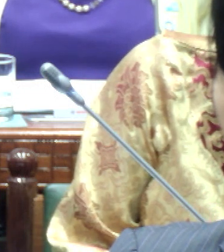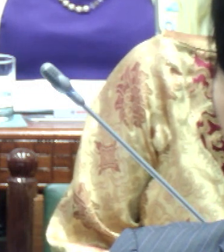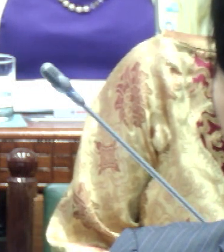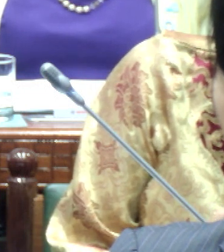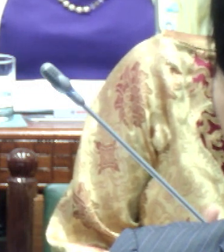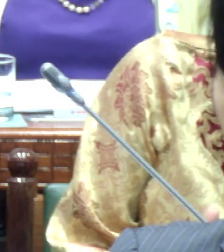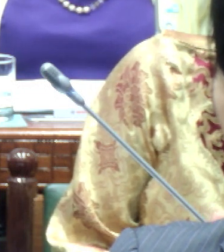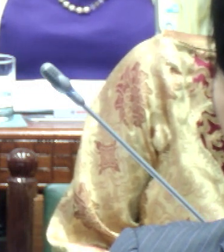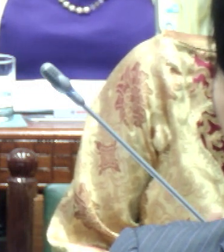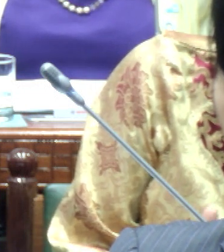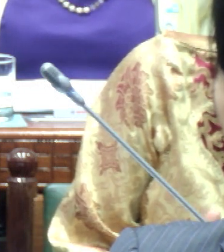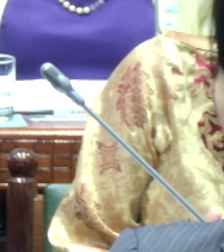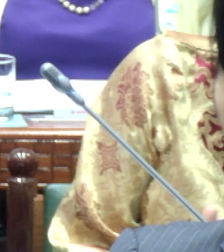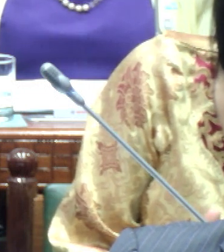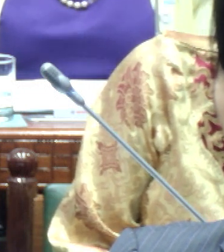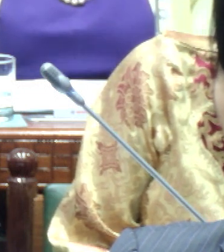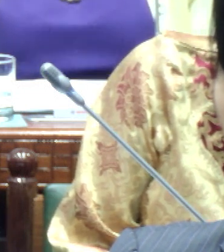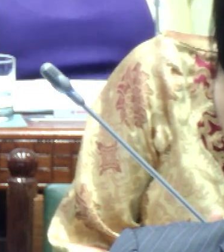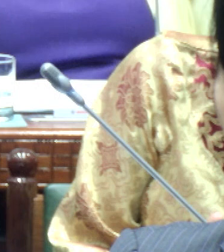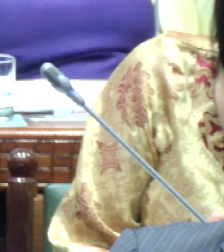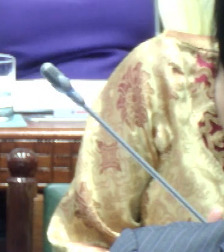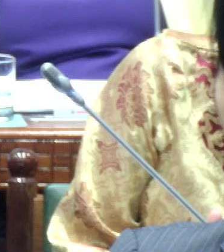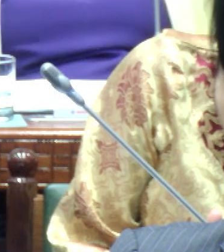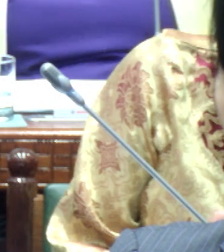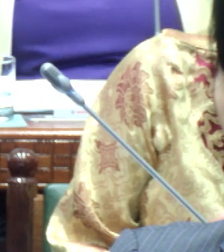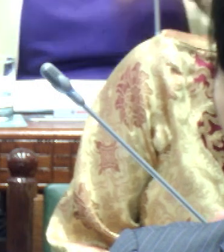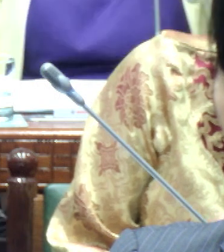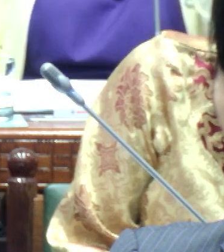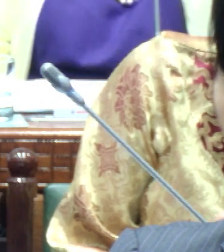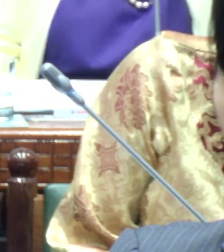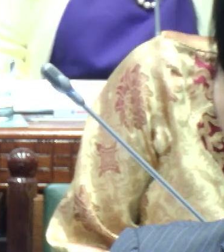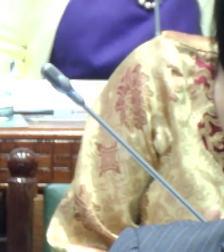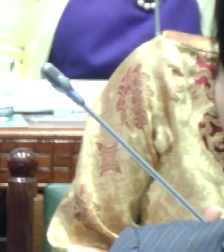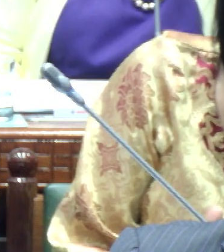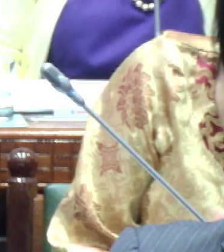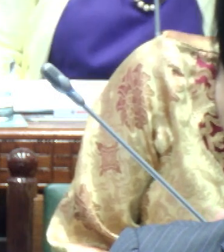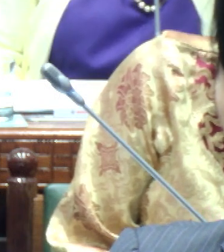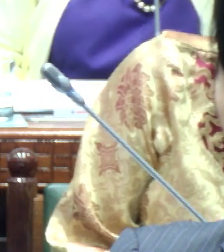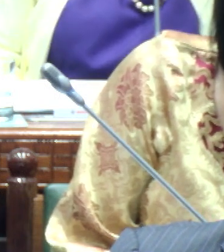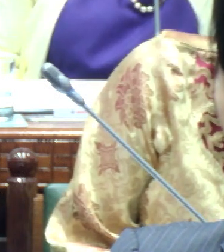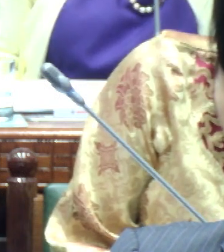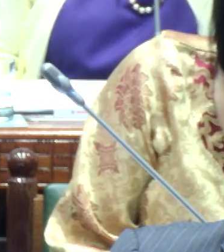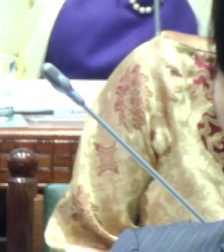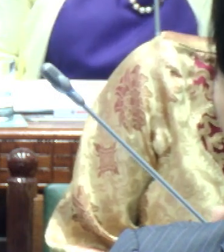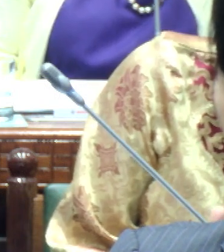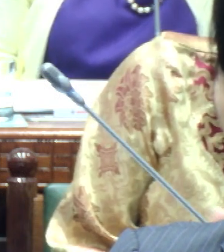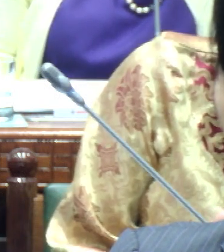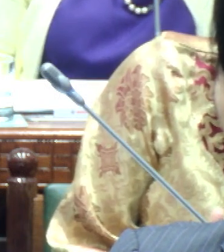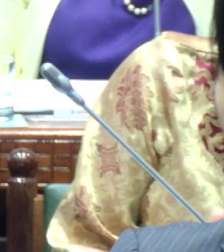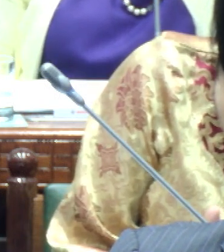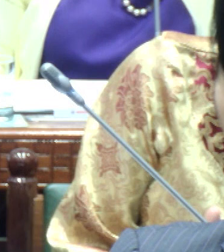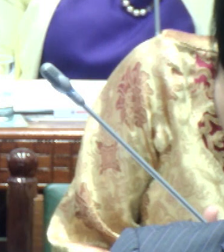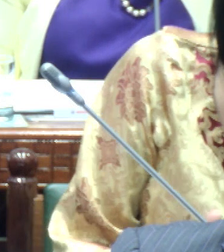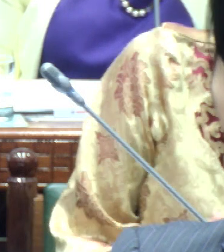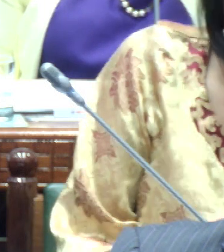Environment also need to be involved in it. So essentially, in a nutshell, that's the game plan in respect of removing